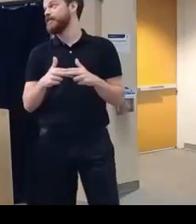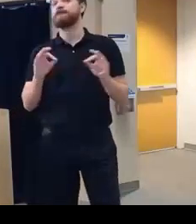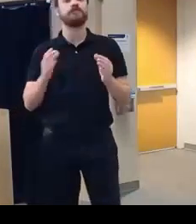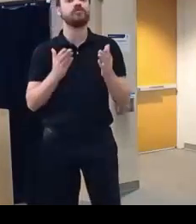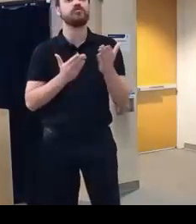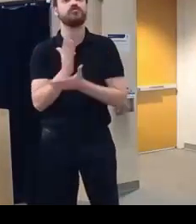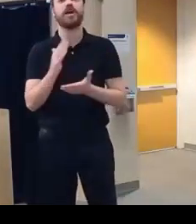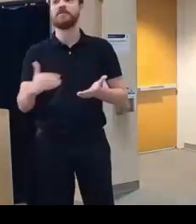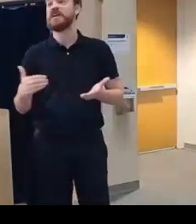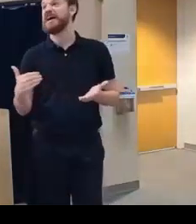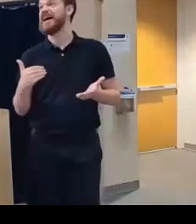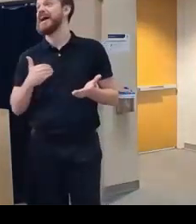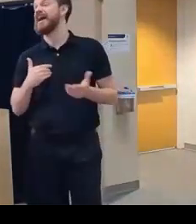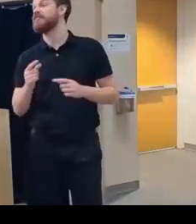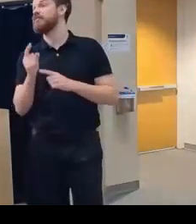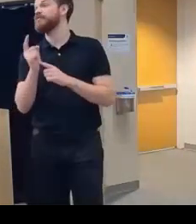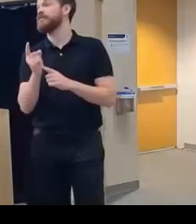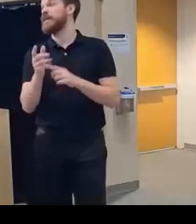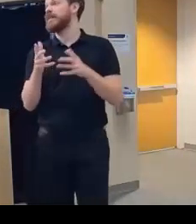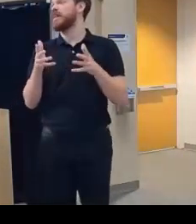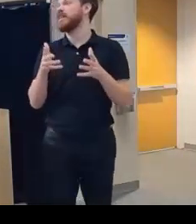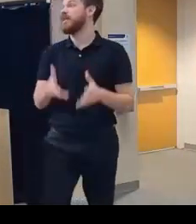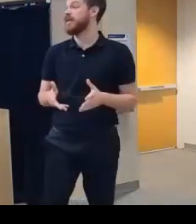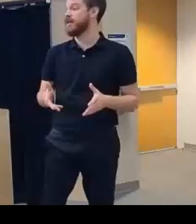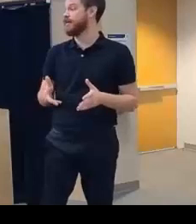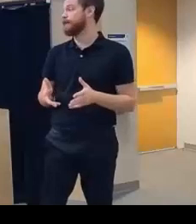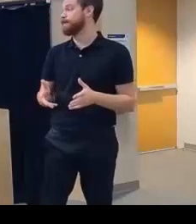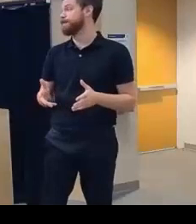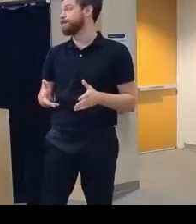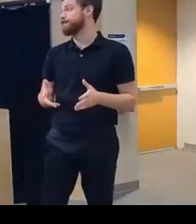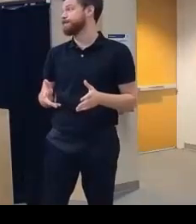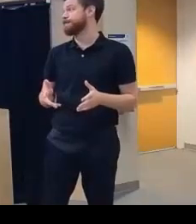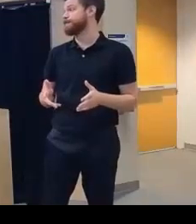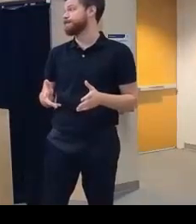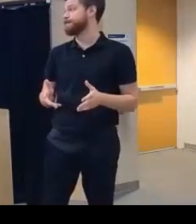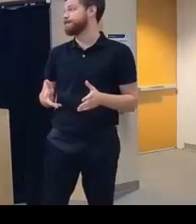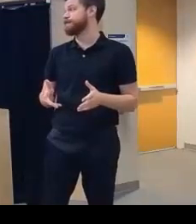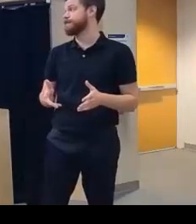All right, well, we have just about 1 minute left, and we do have a question on the,